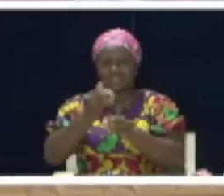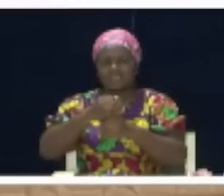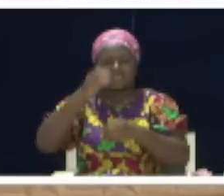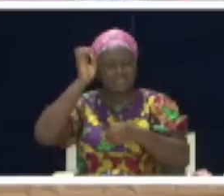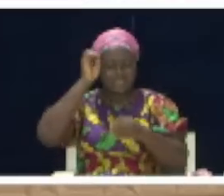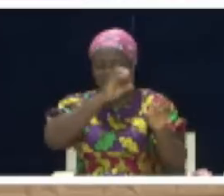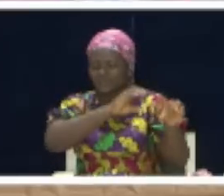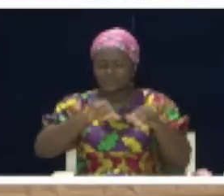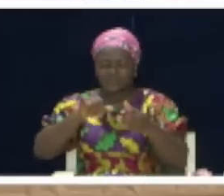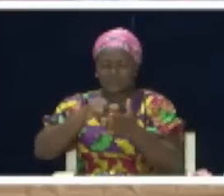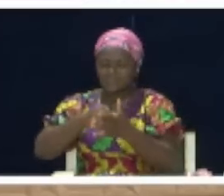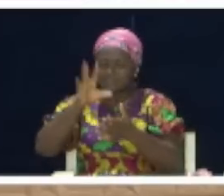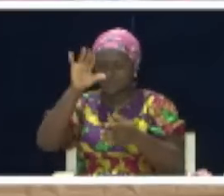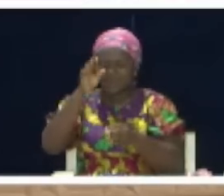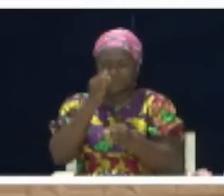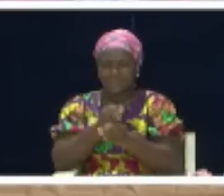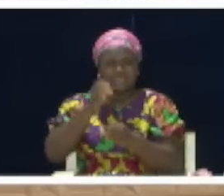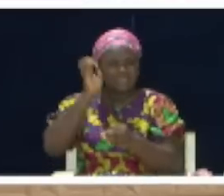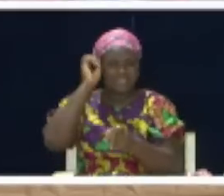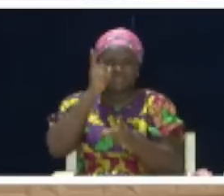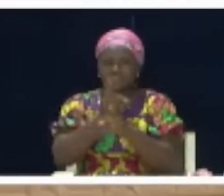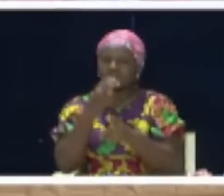faith because he just spoke.